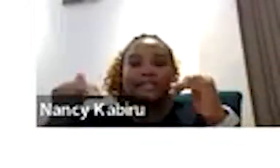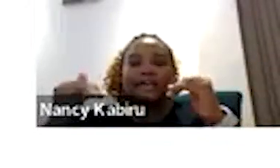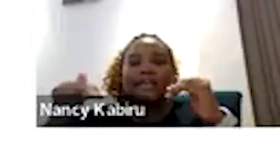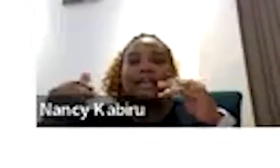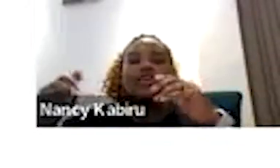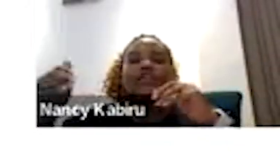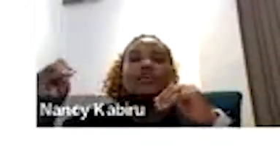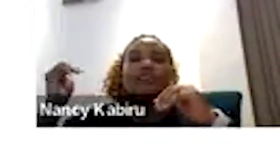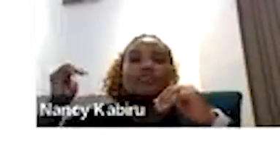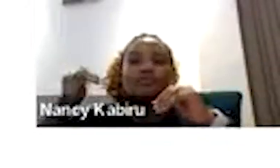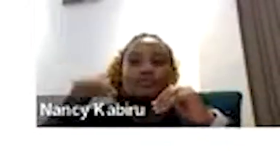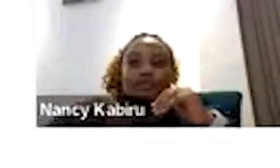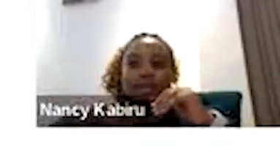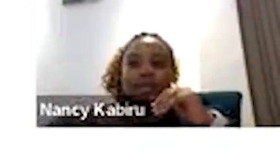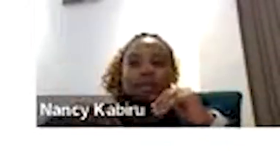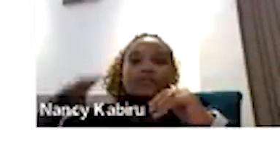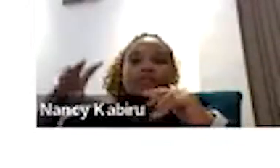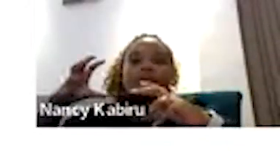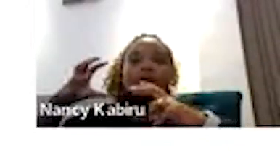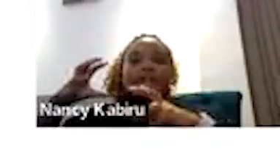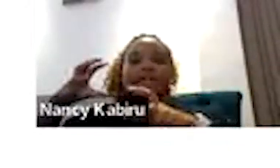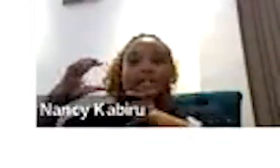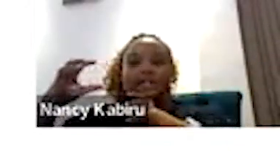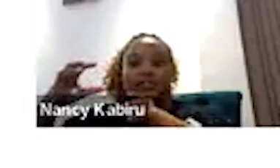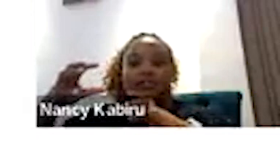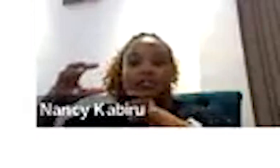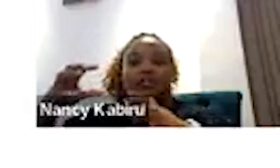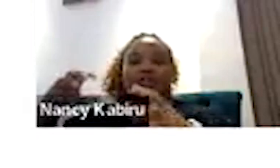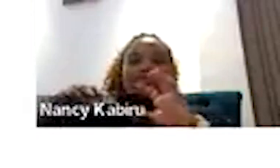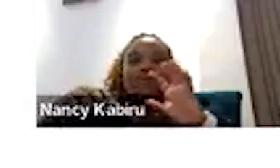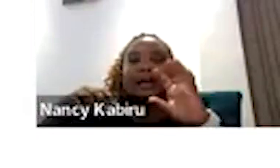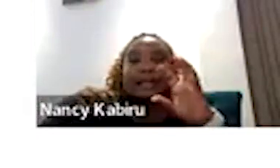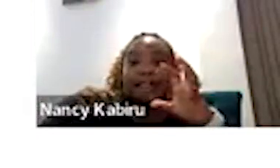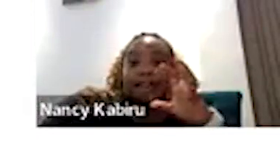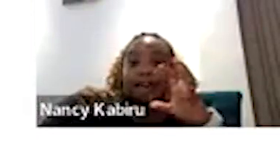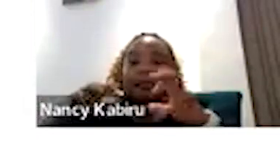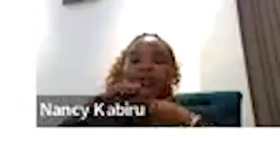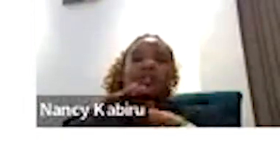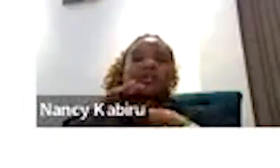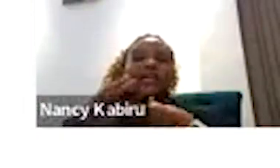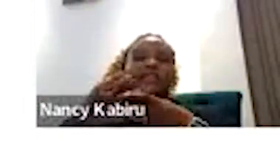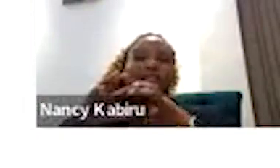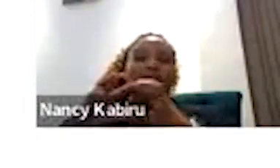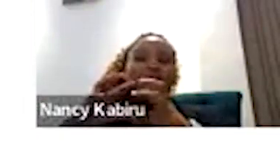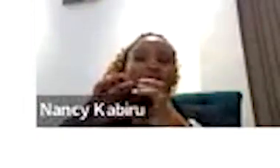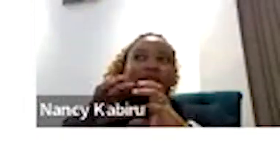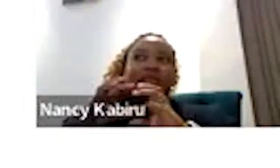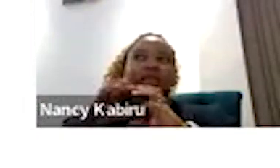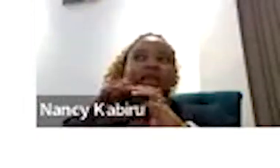health means that you're moving from one state of emotion to another